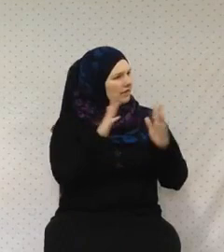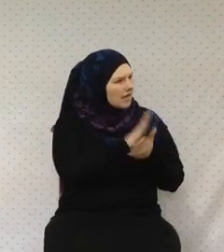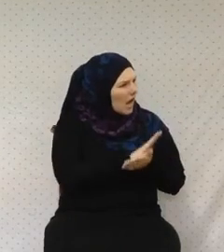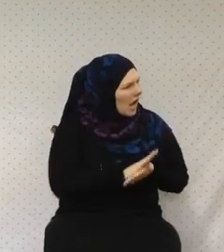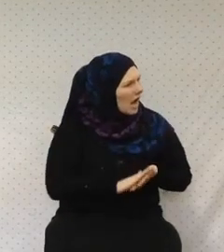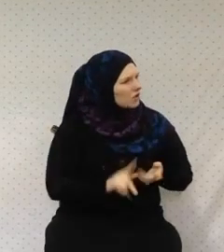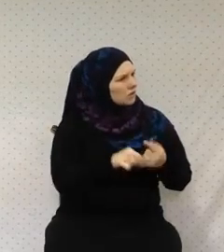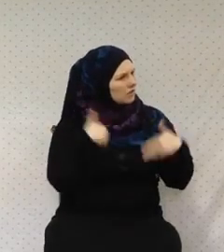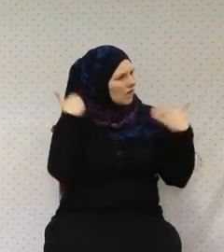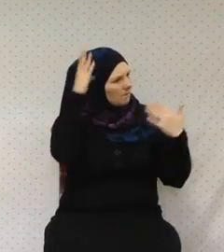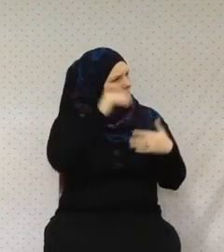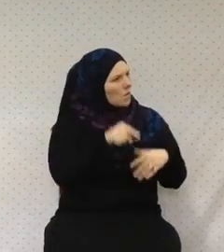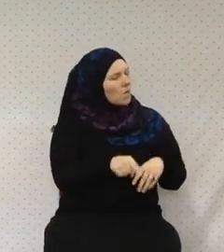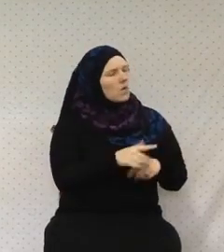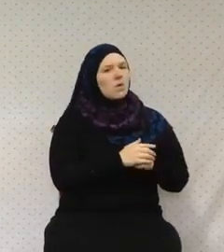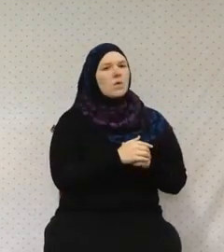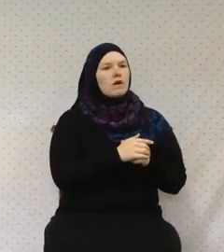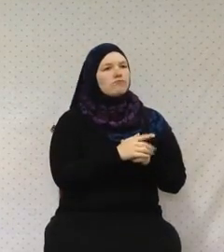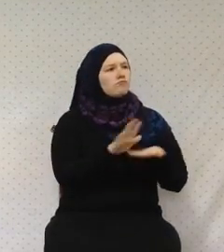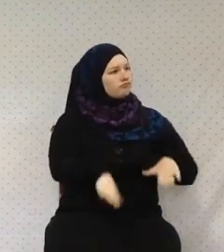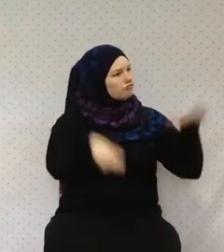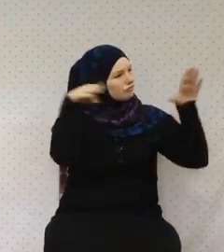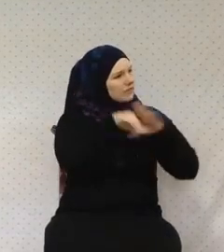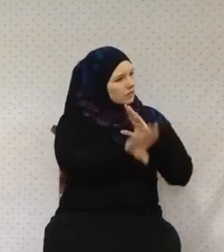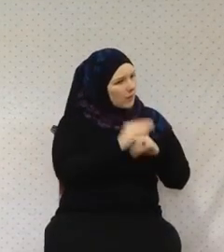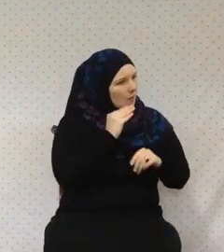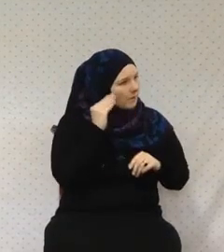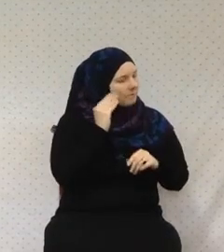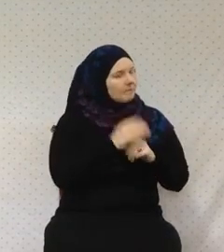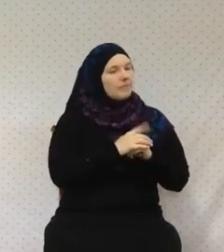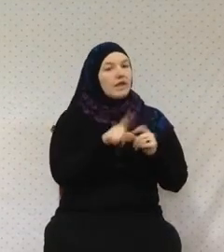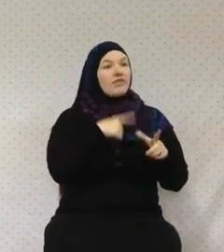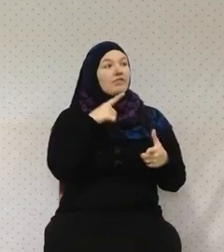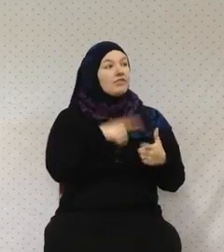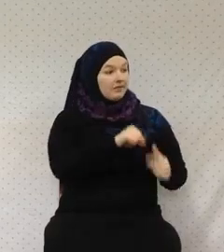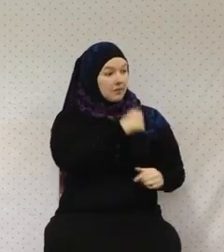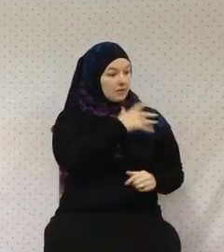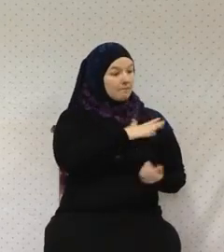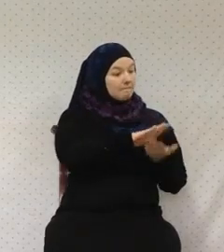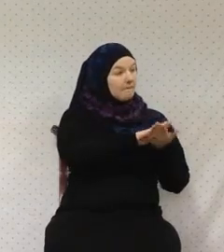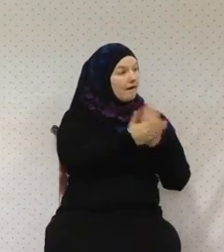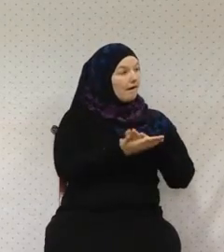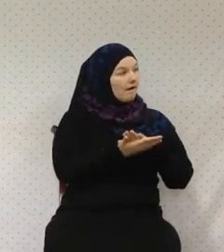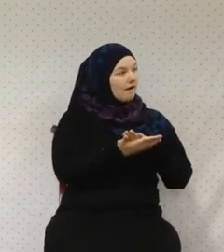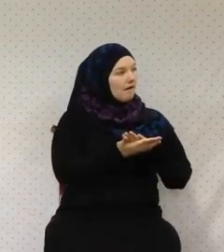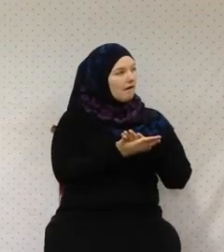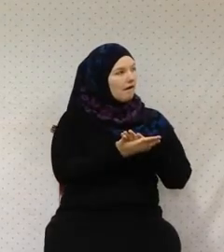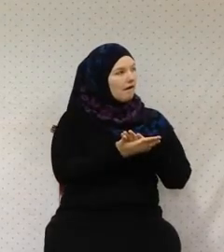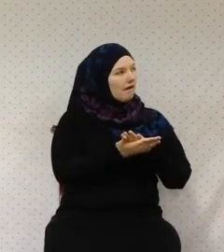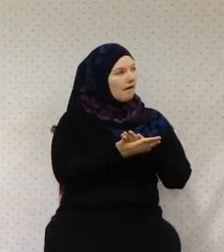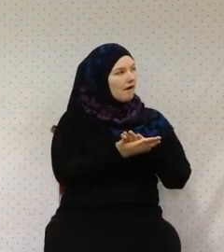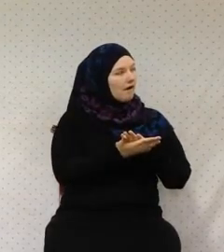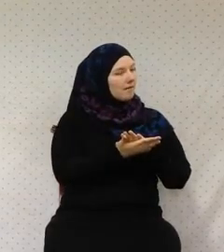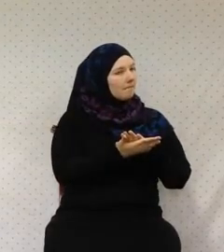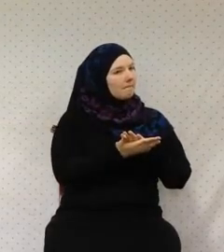kind to this young boy, and he grew up in her house, and then she became both his